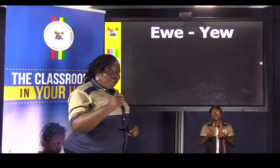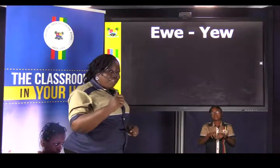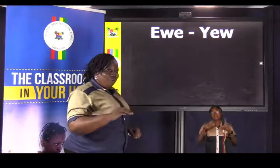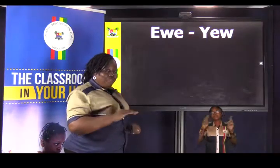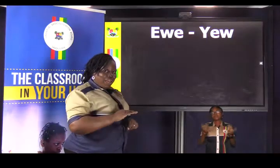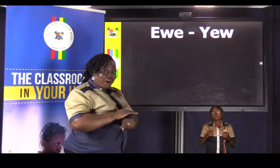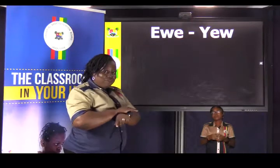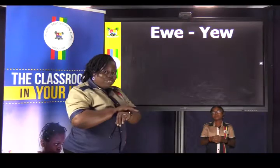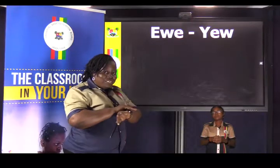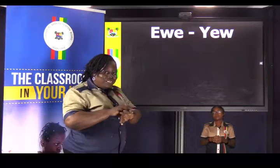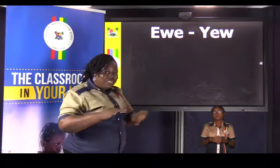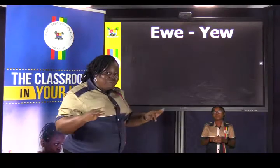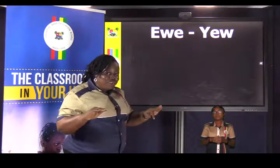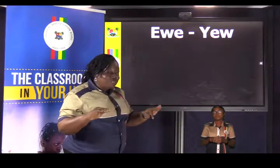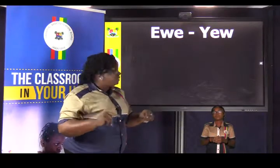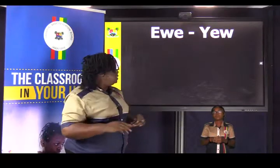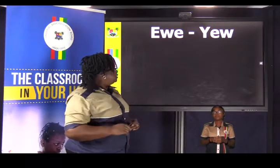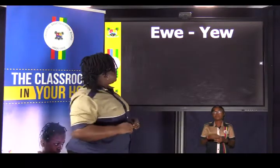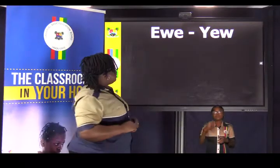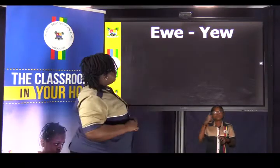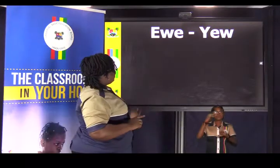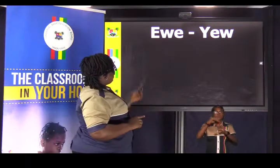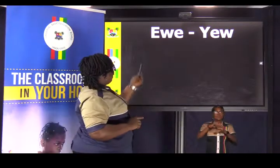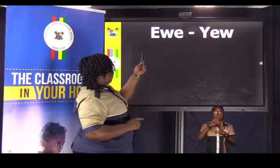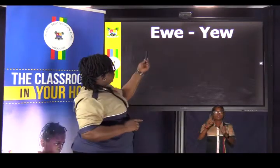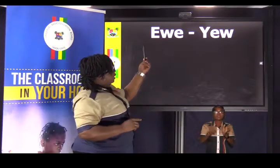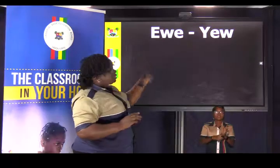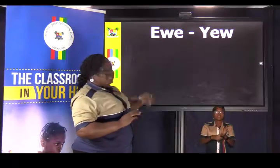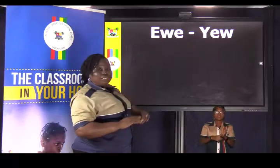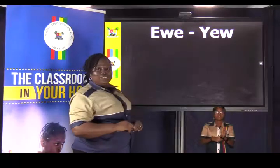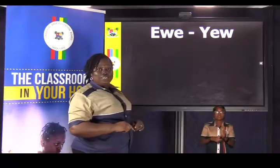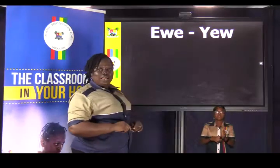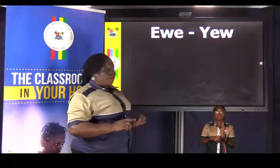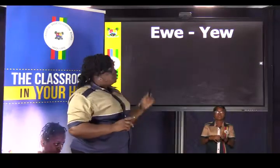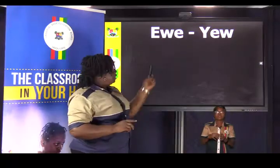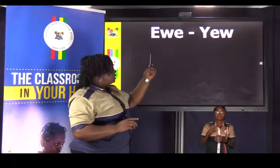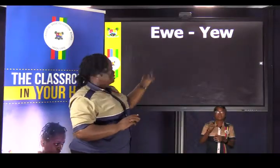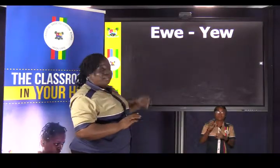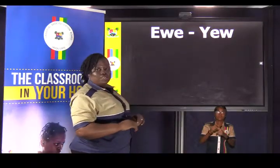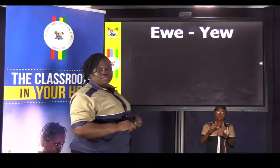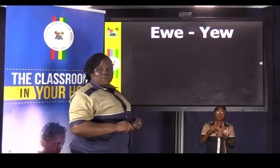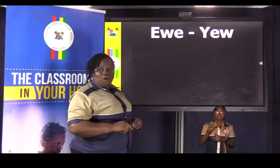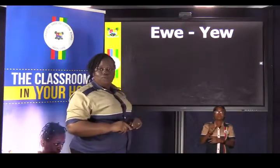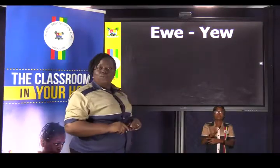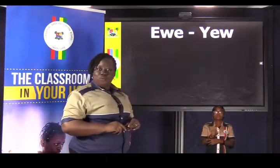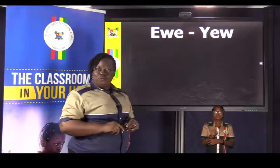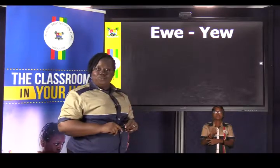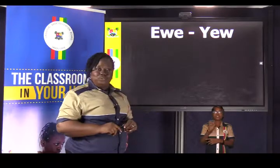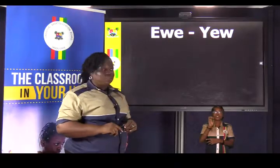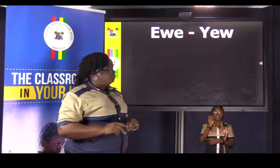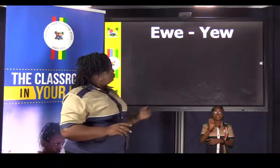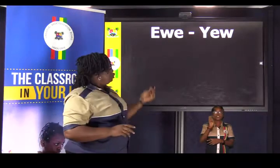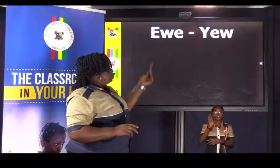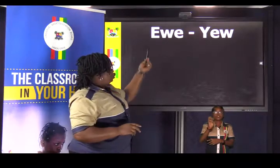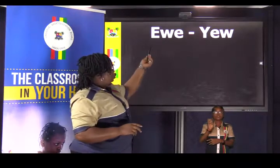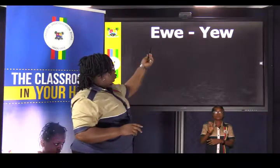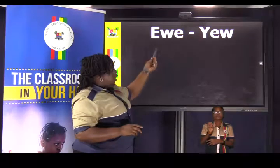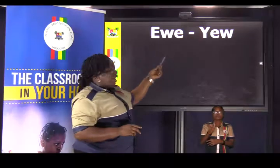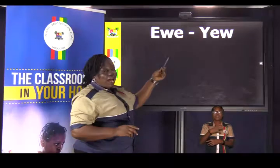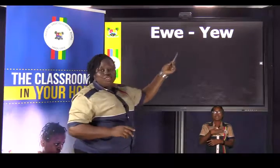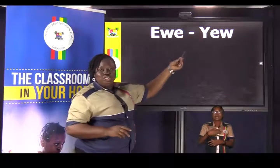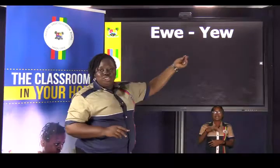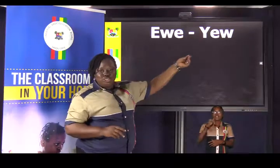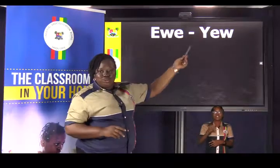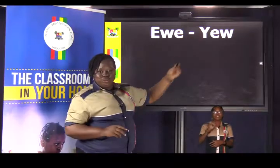sound alike, but they have different meanings. Look at this, the next set of homophones.